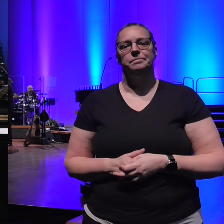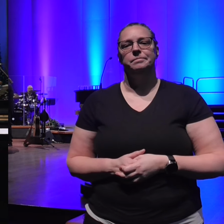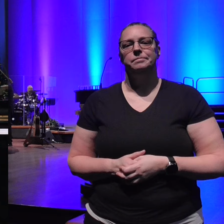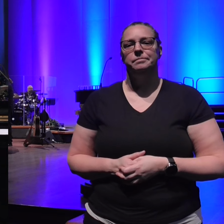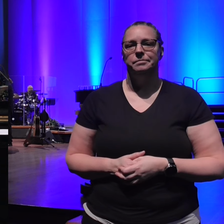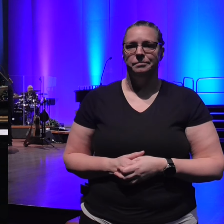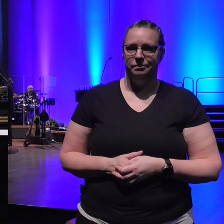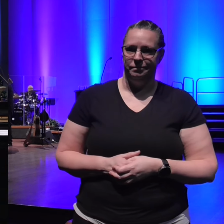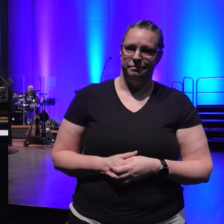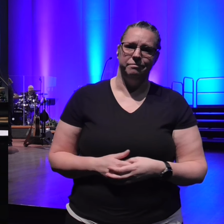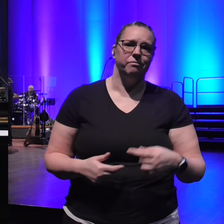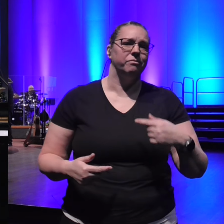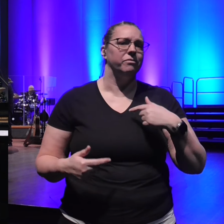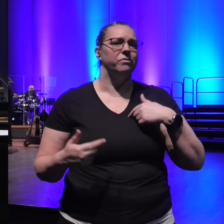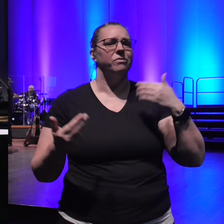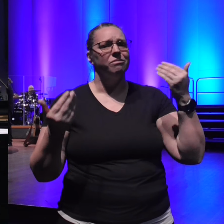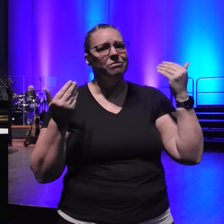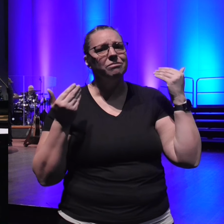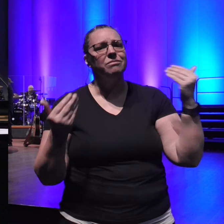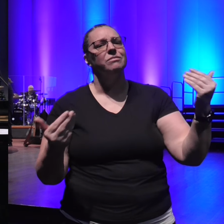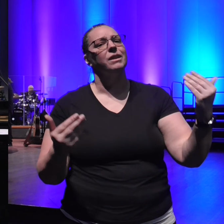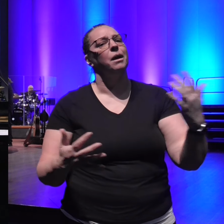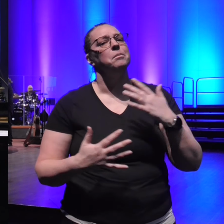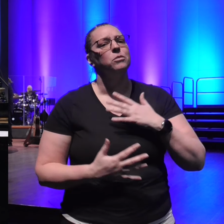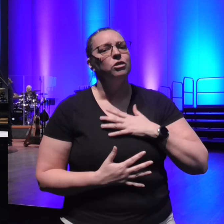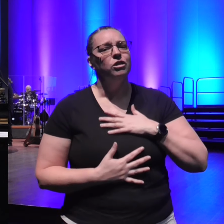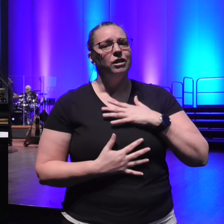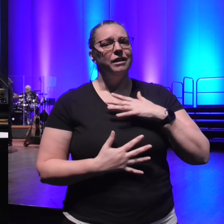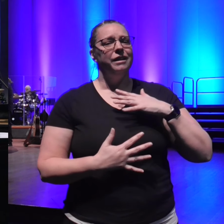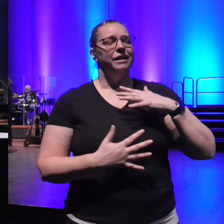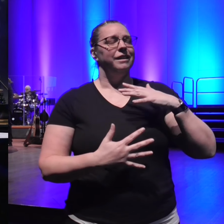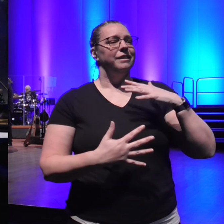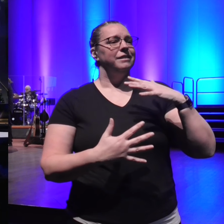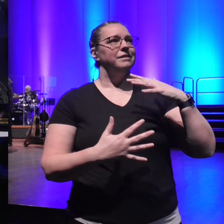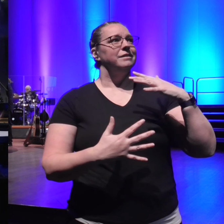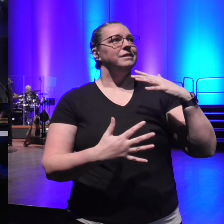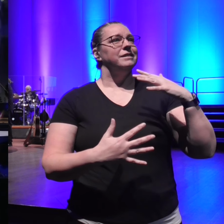And I breathe in,